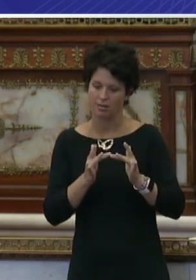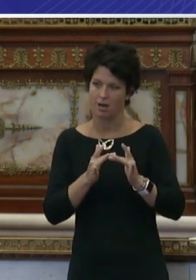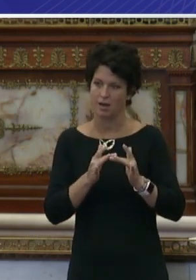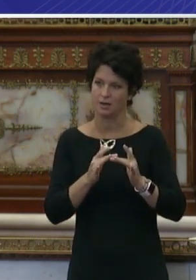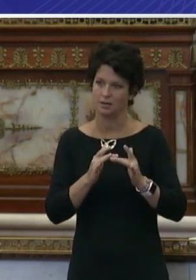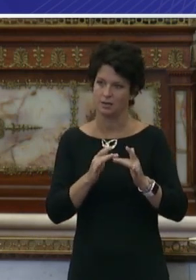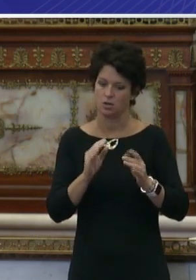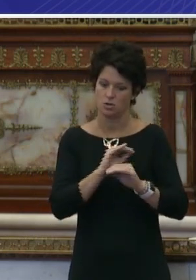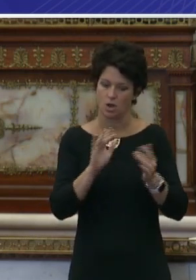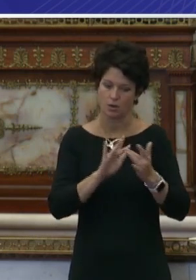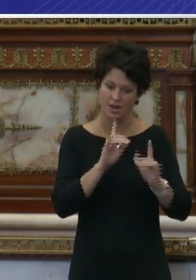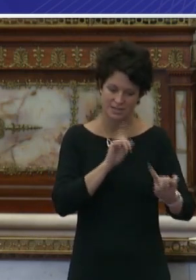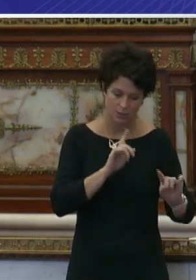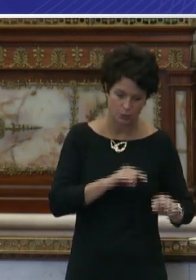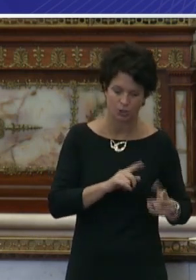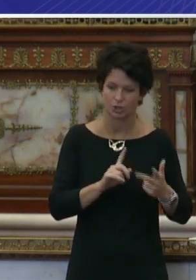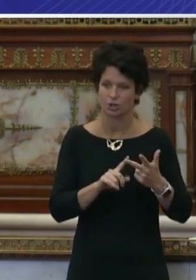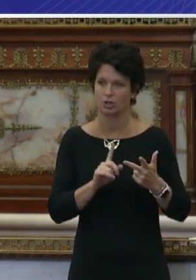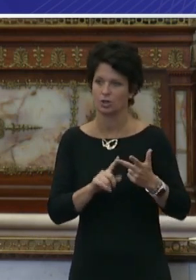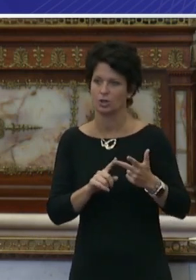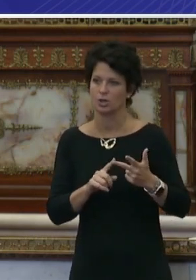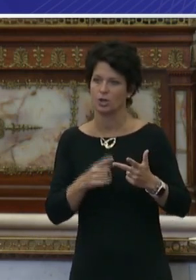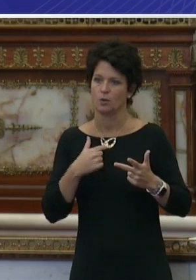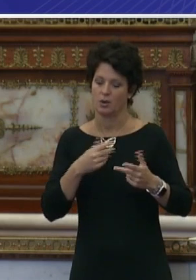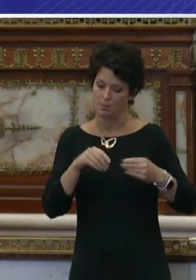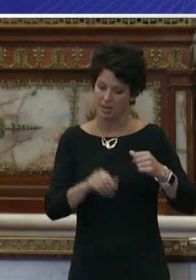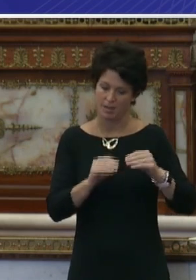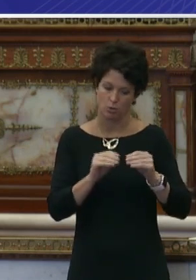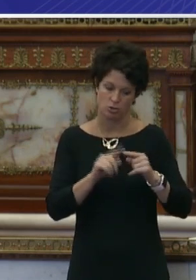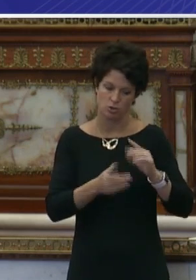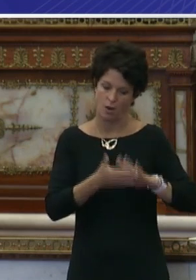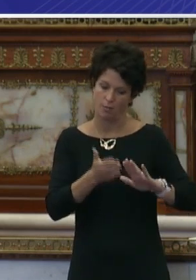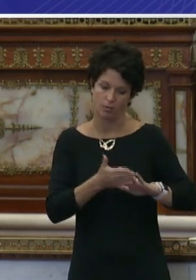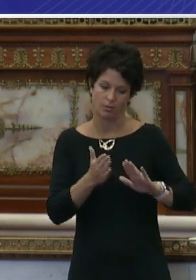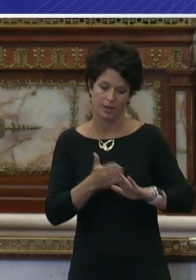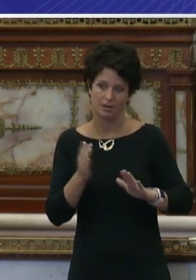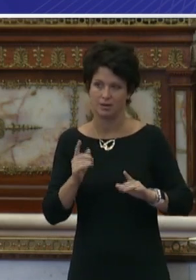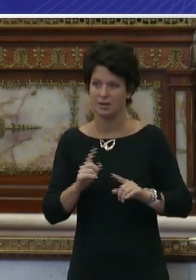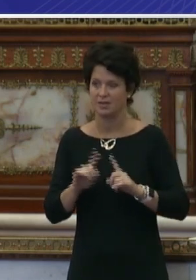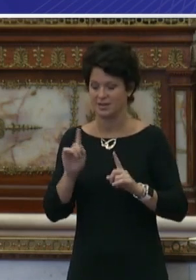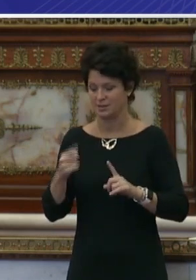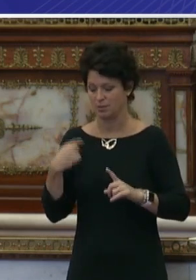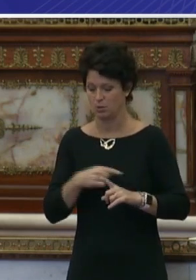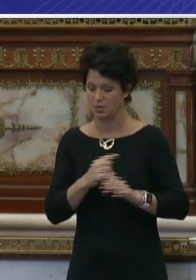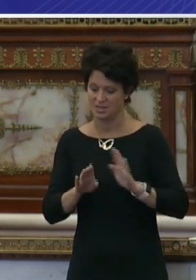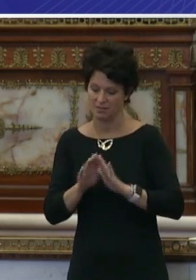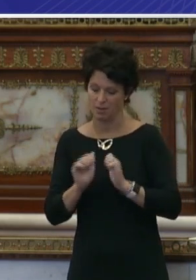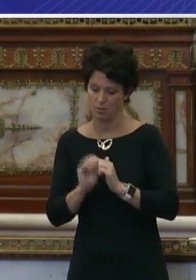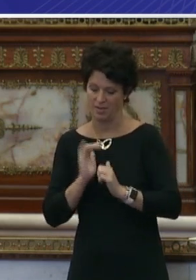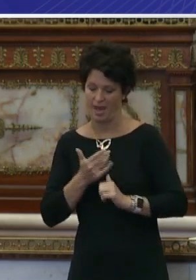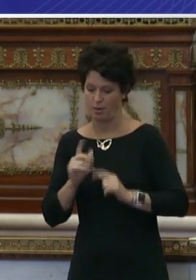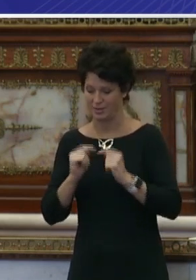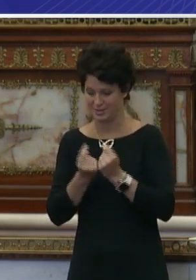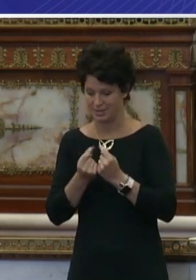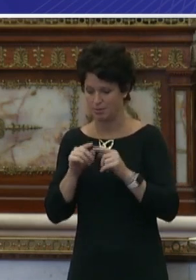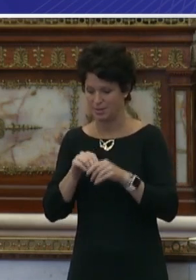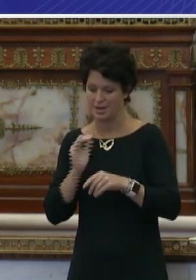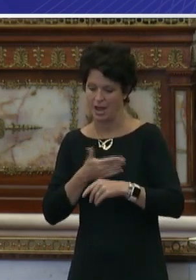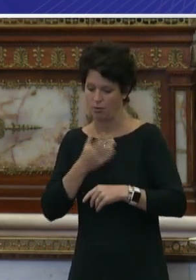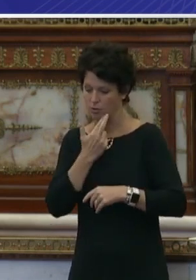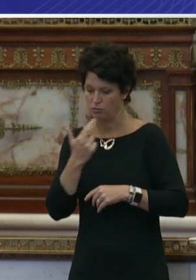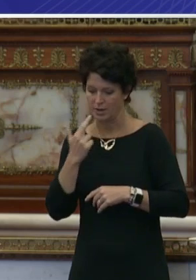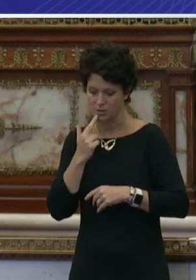contactless ordering, we're paying more just to operate. And I think it should be something that we develop with our own teams in our own